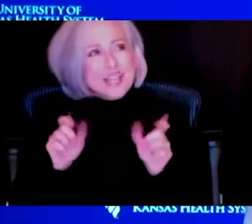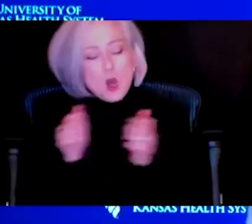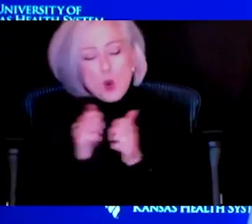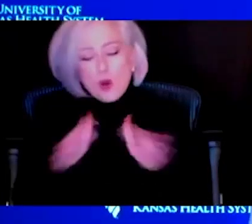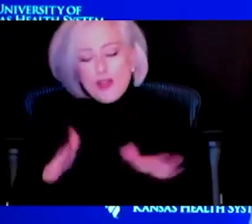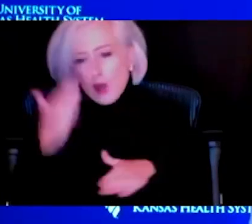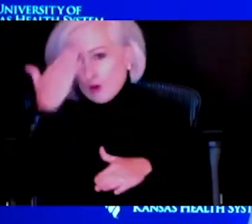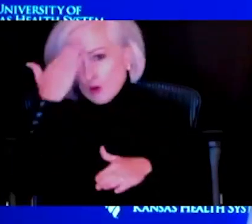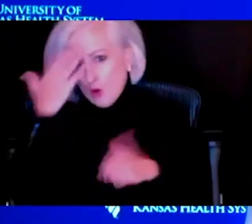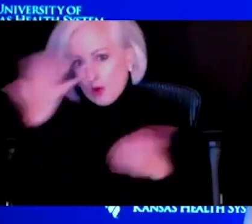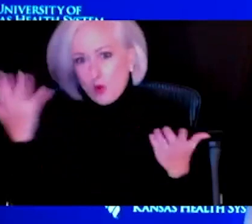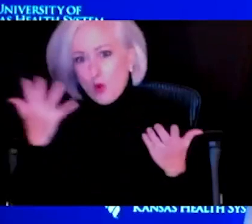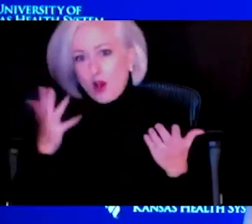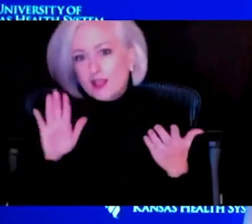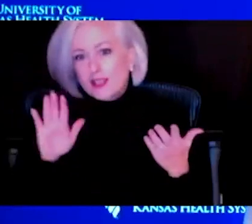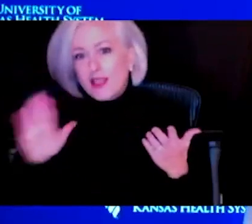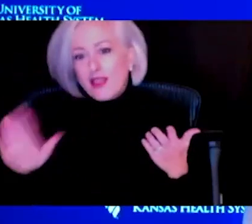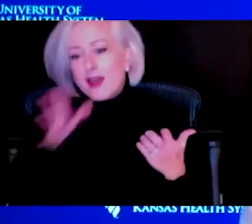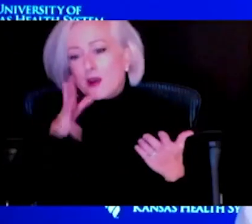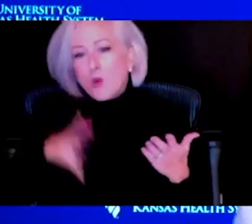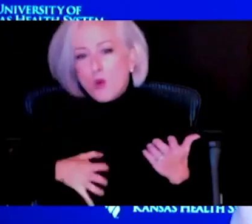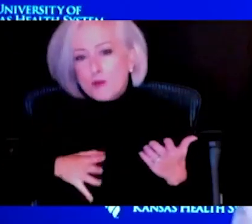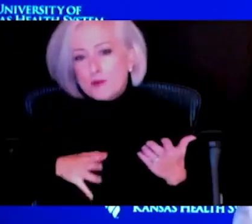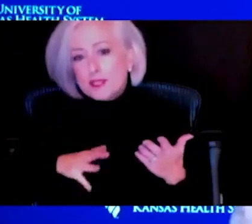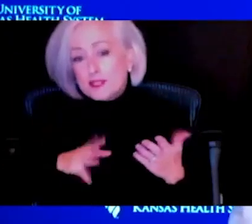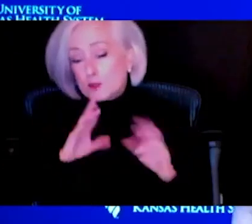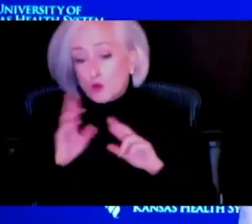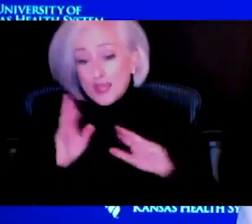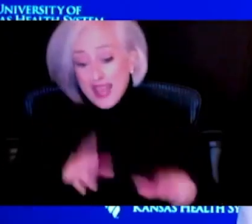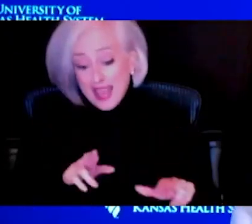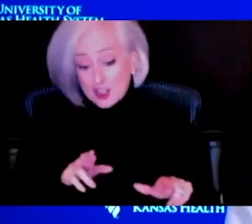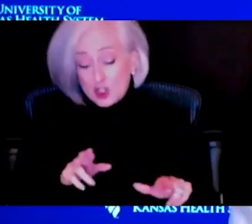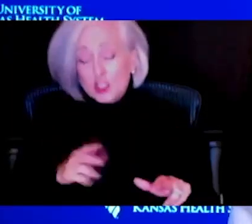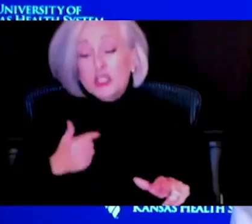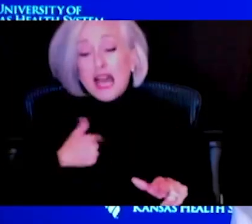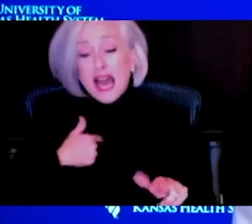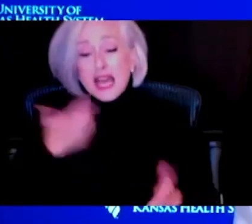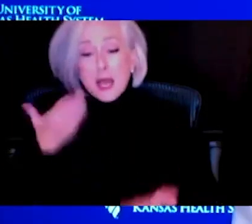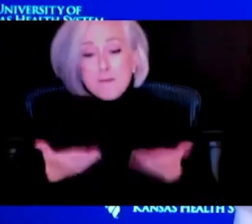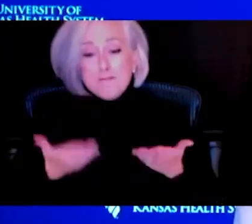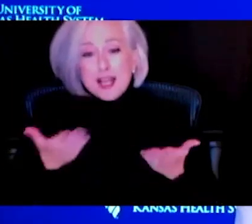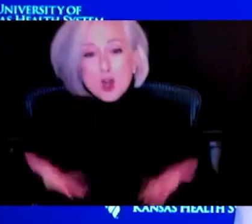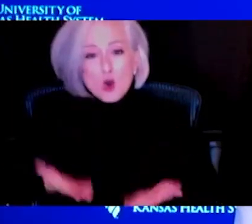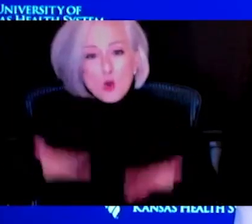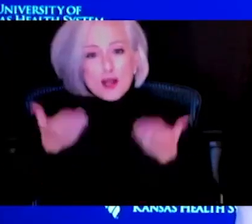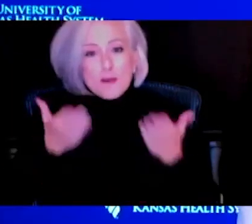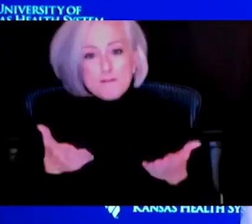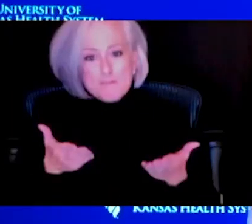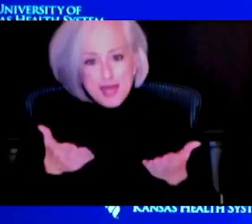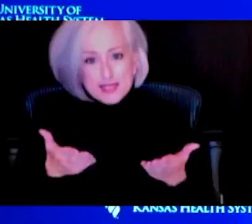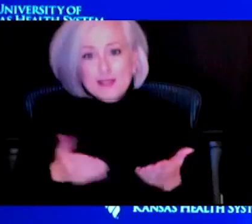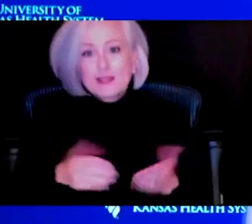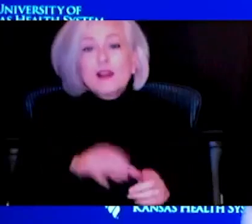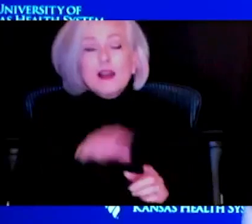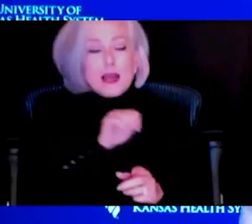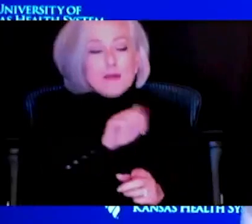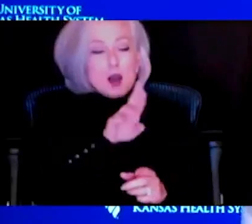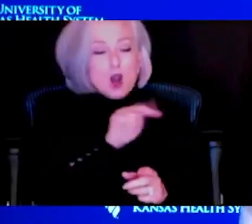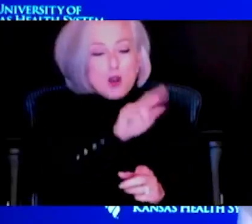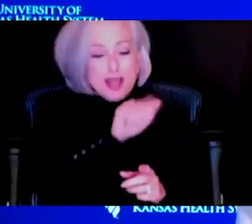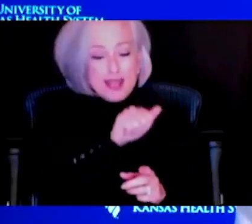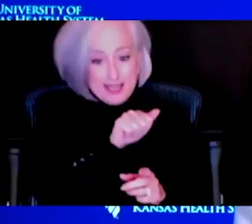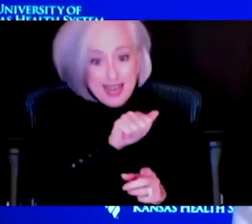that reaction was, I probably would recommend against going from the mRNA platform to